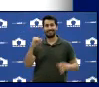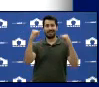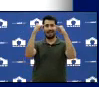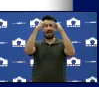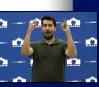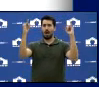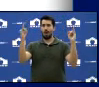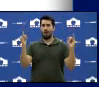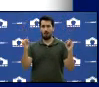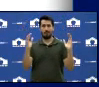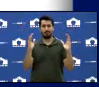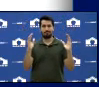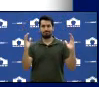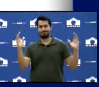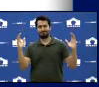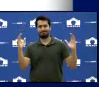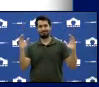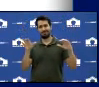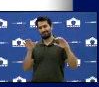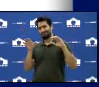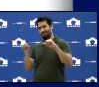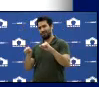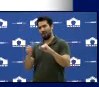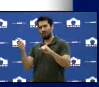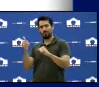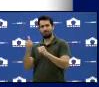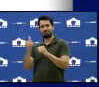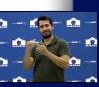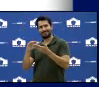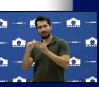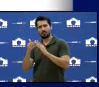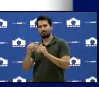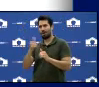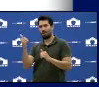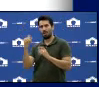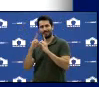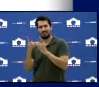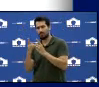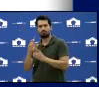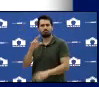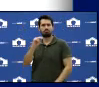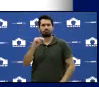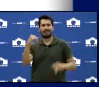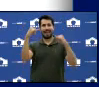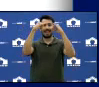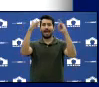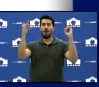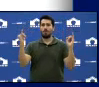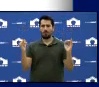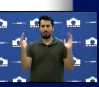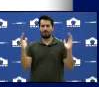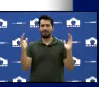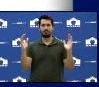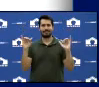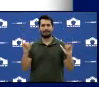not taking over any other portion of a neighboring school district. That the outer boundaries remain the same. Just